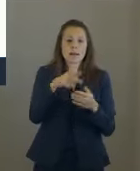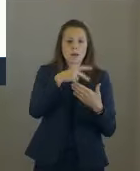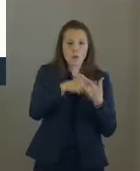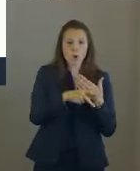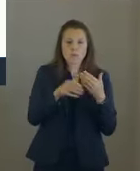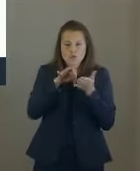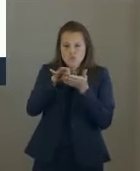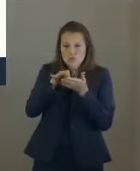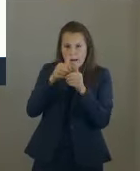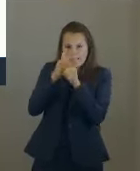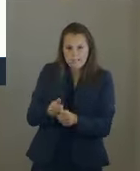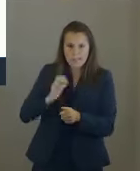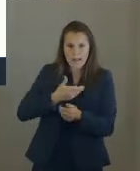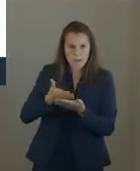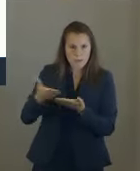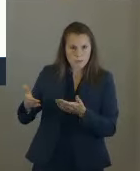of our items.